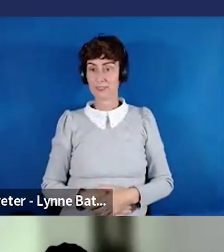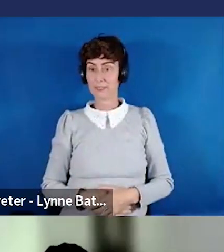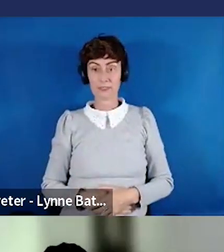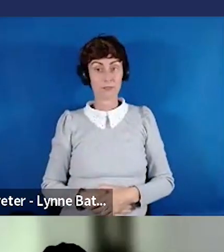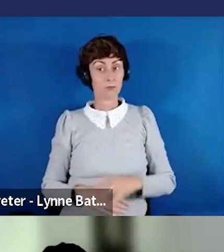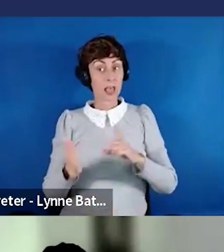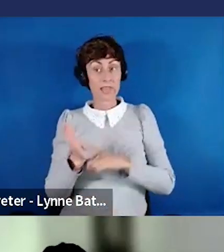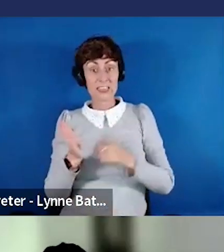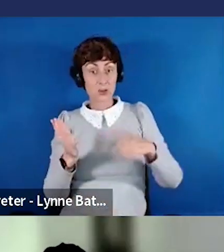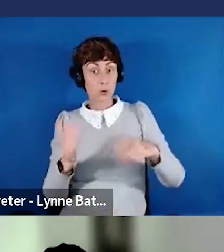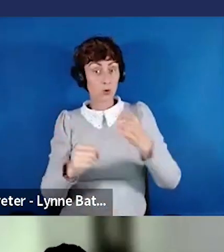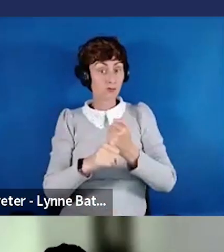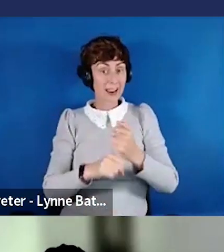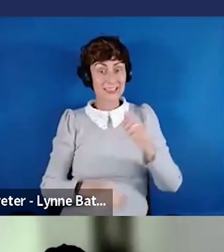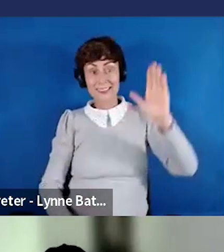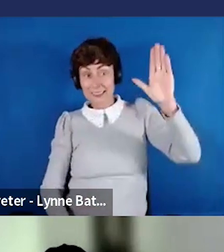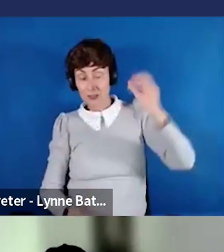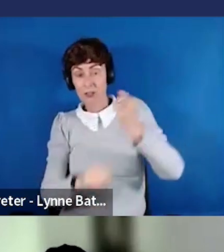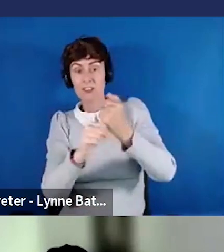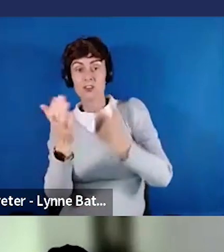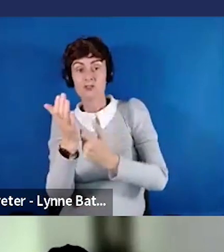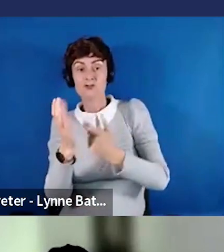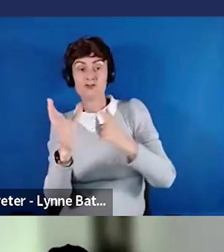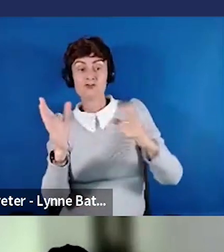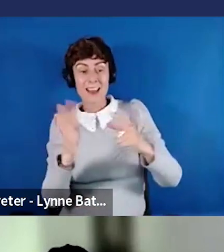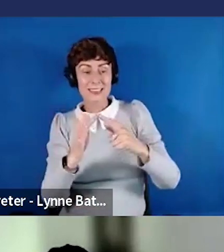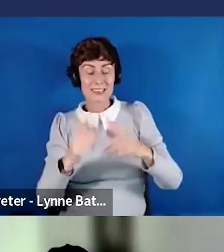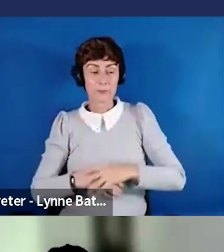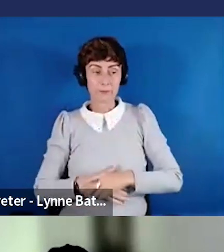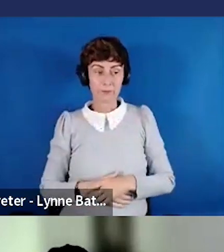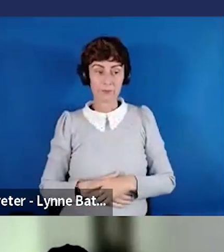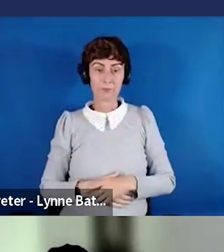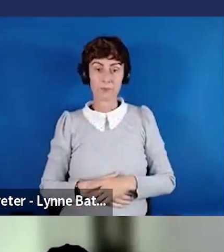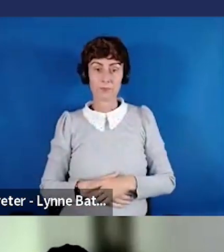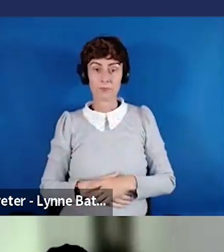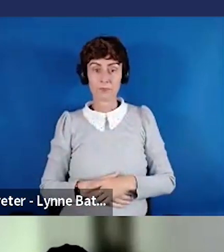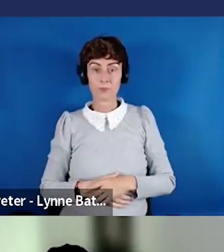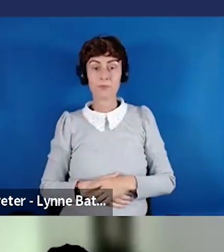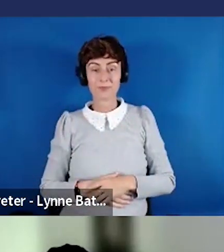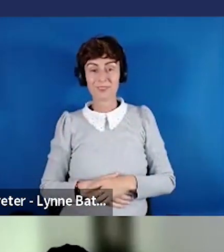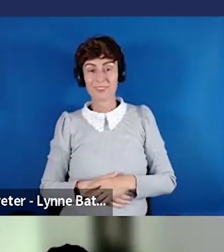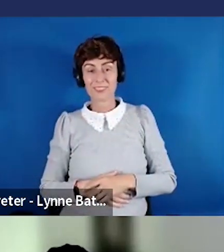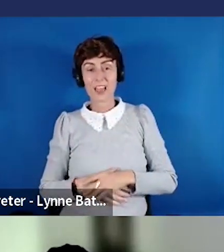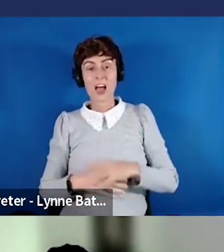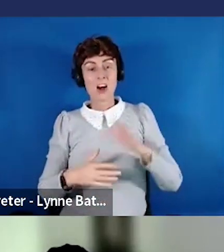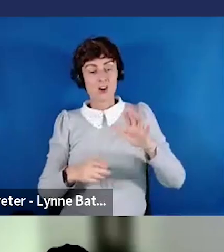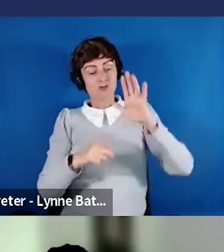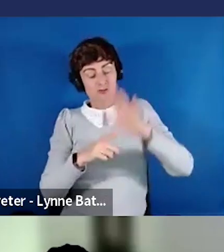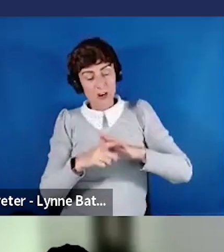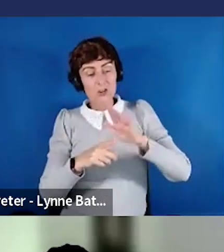Grace. Yeah, I echoing that, the feeling listened to and accurate reassurance from healthcare providers,